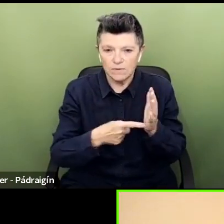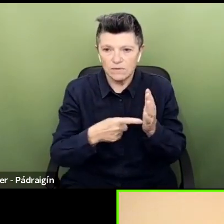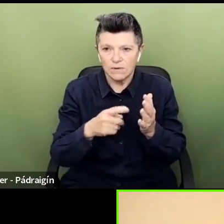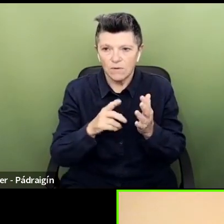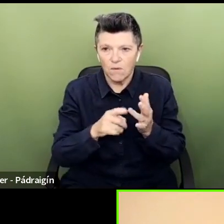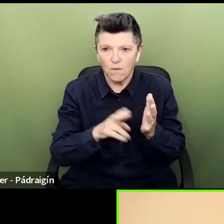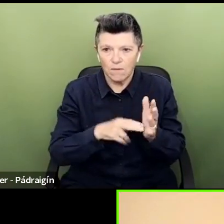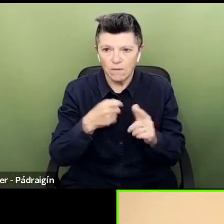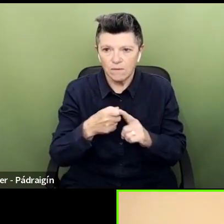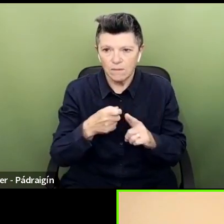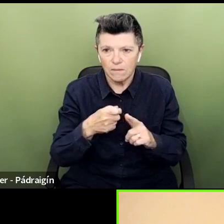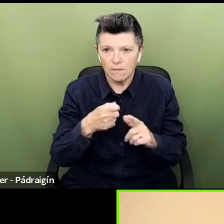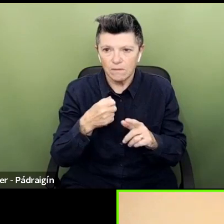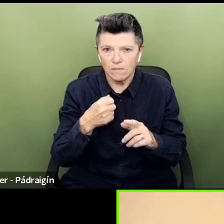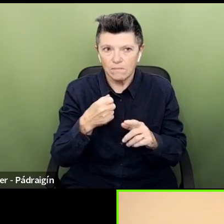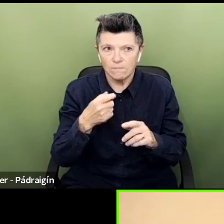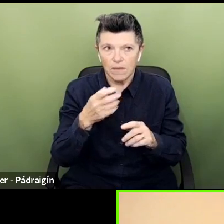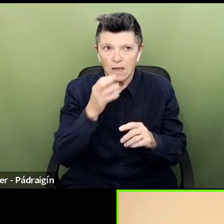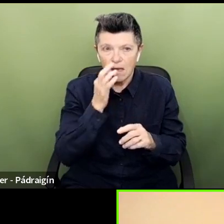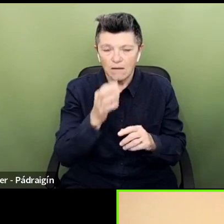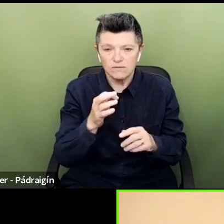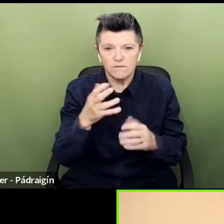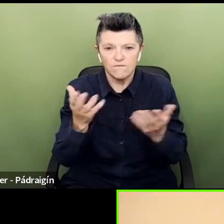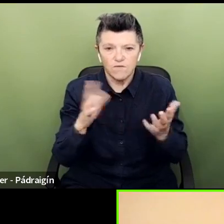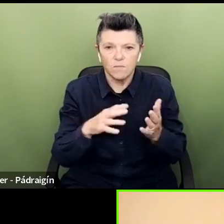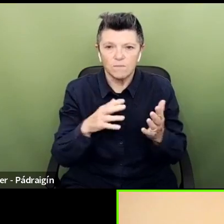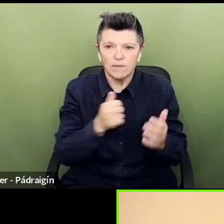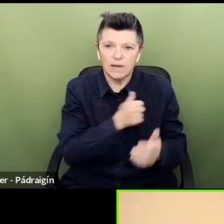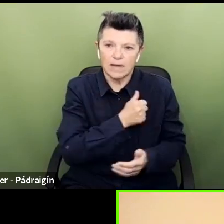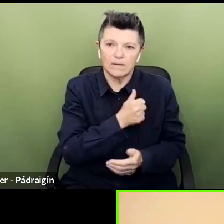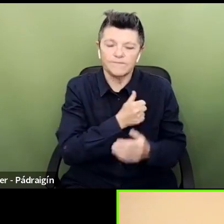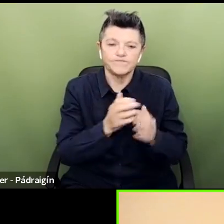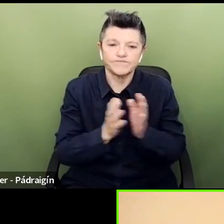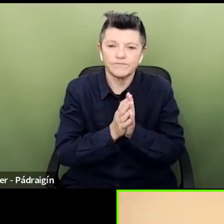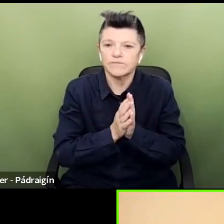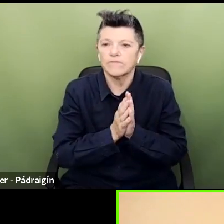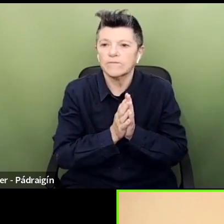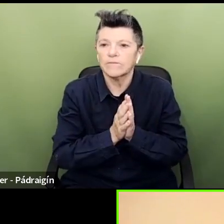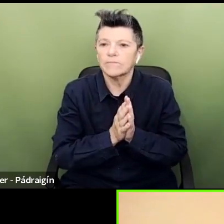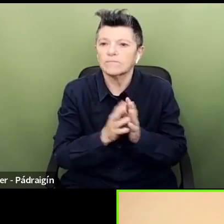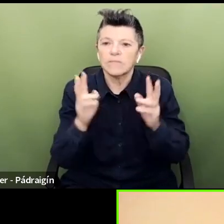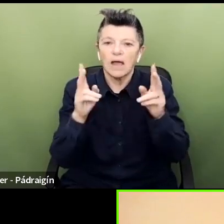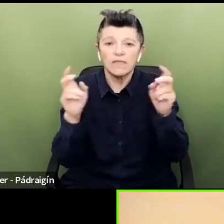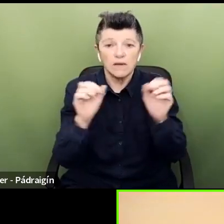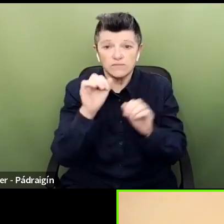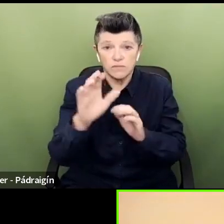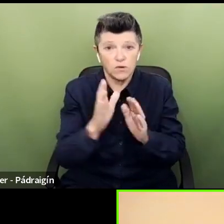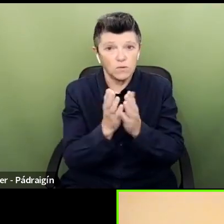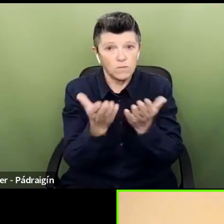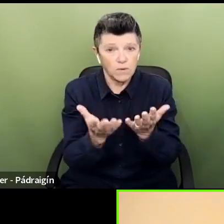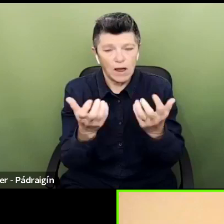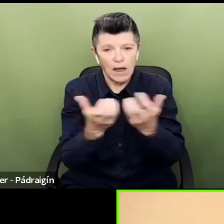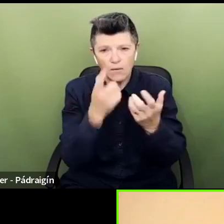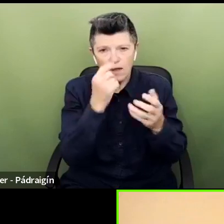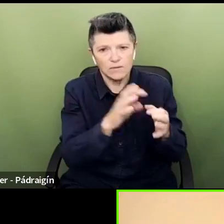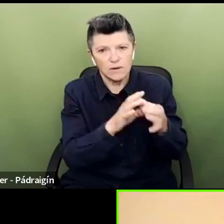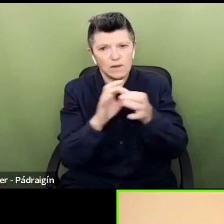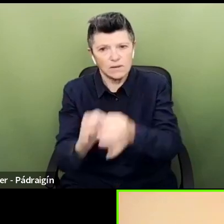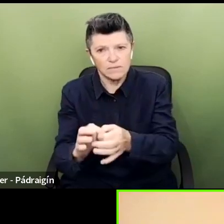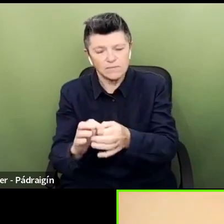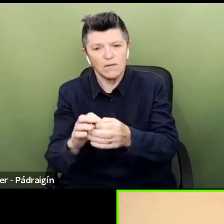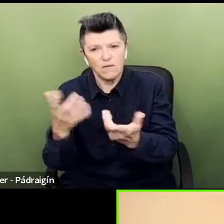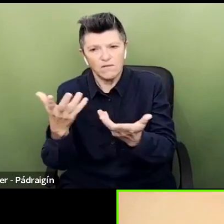Canada, how can you apply the themes of the book to how Russia could turn out politically and socially in